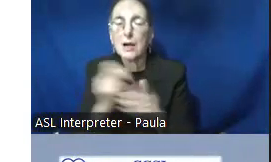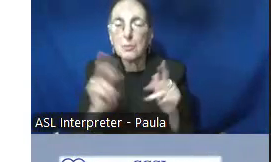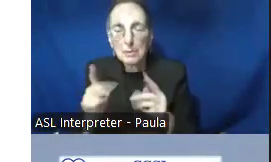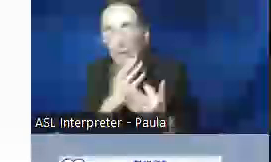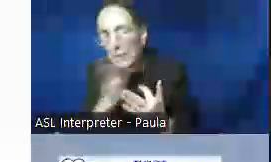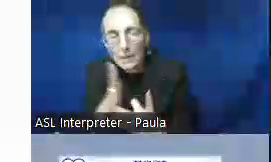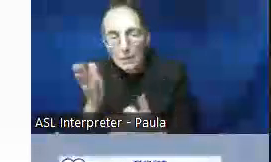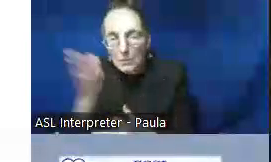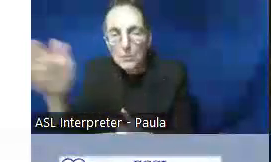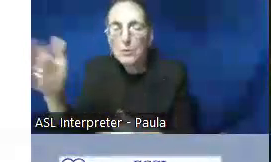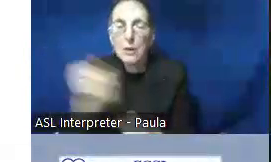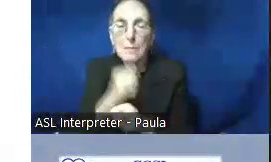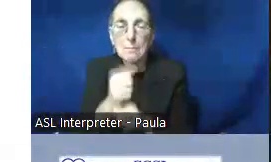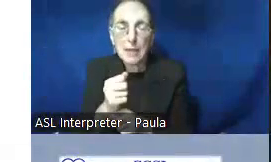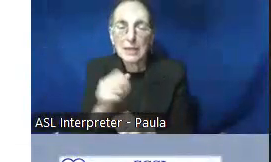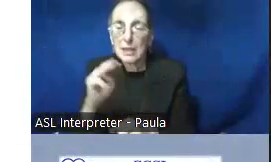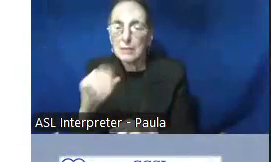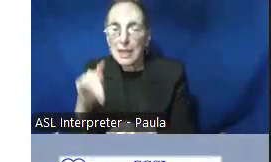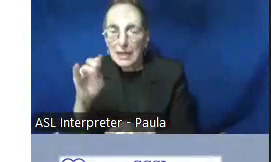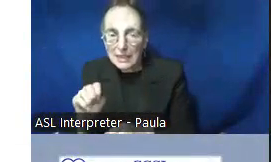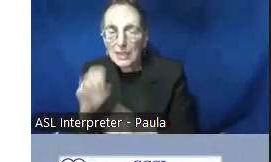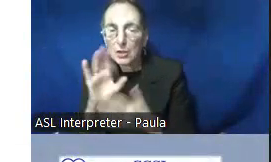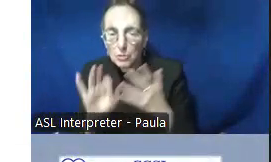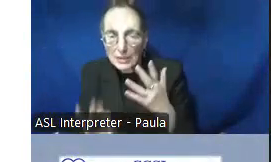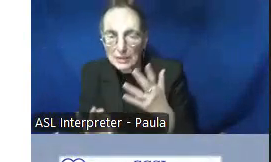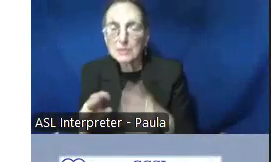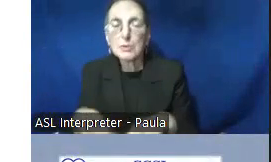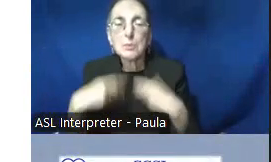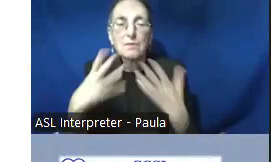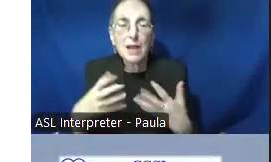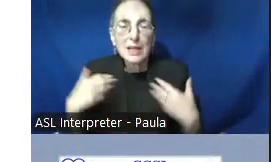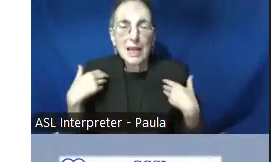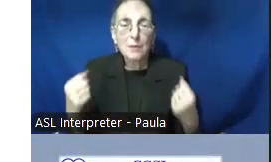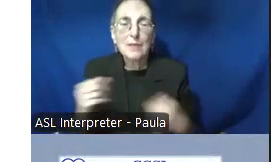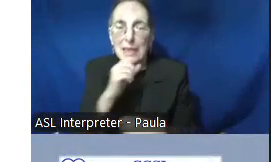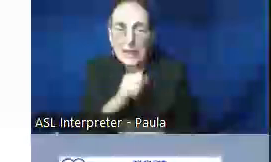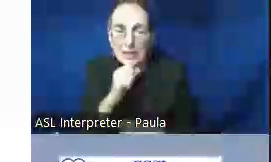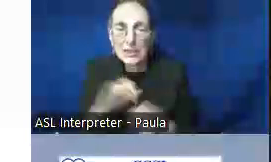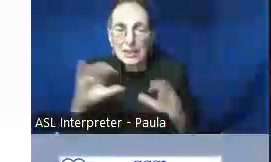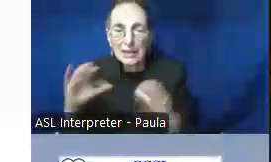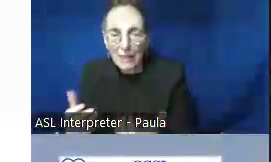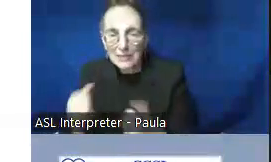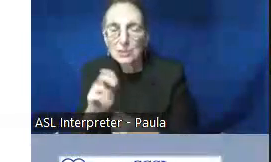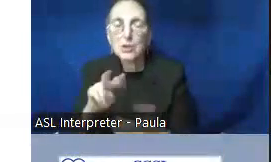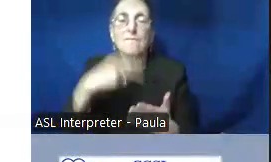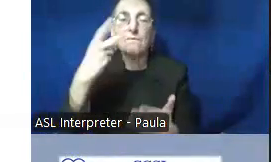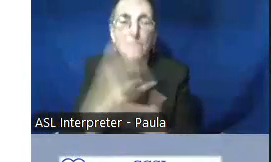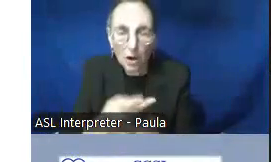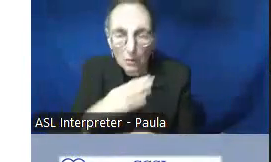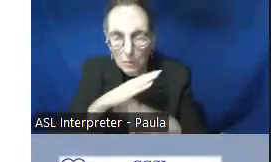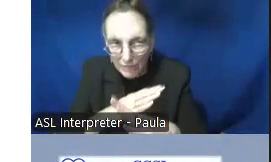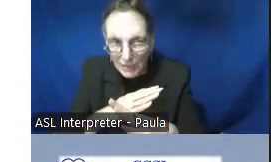choices. We provide healthy aging classes, so things like fall prevention, matter of balance, Tai Chi